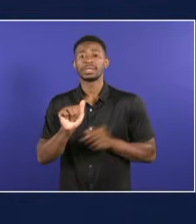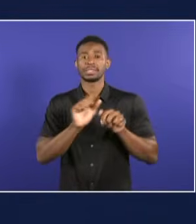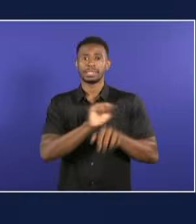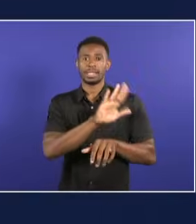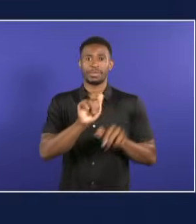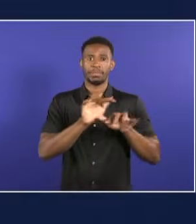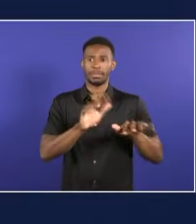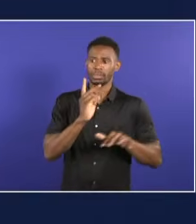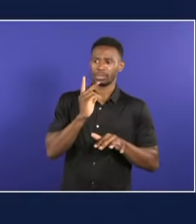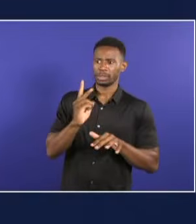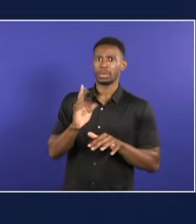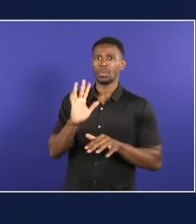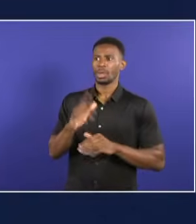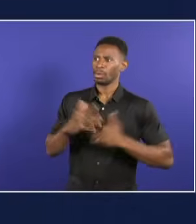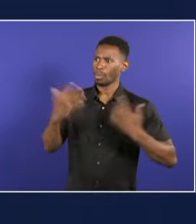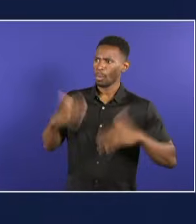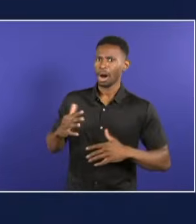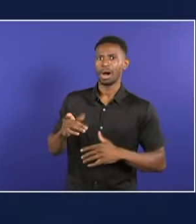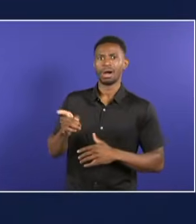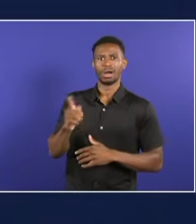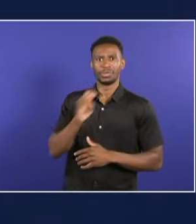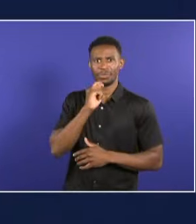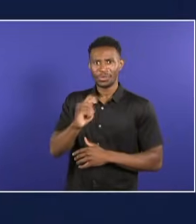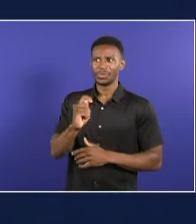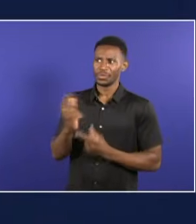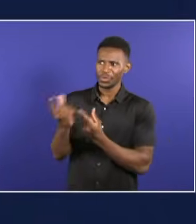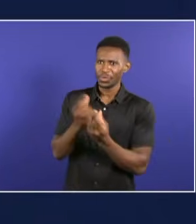national policy priority is quite simple.